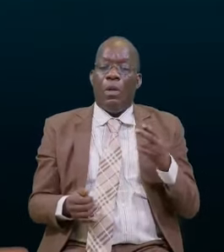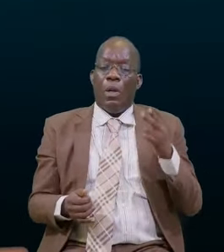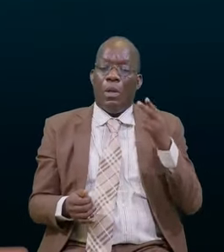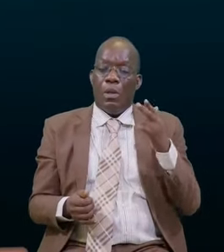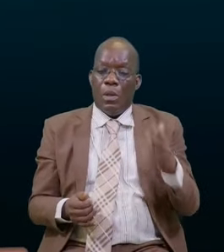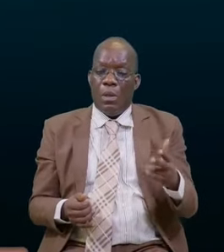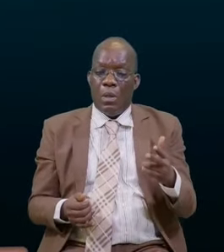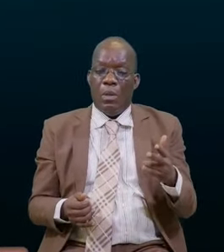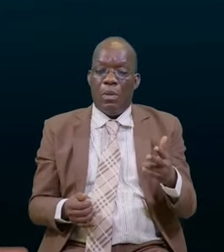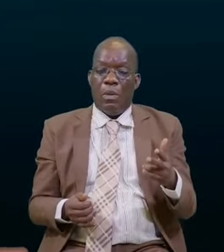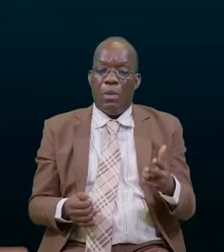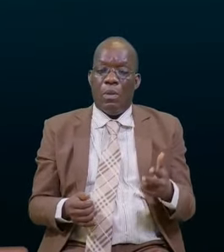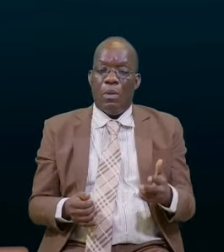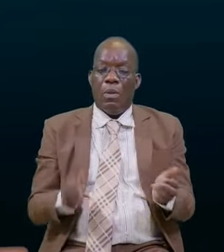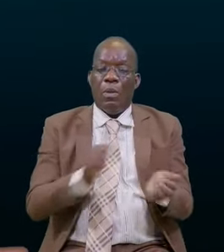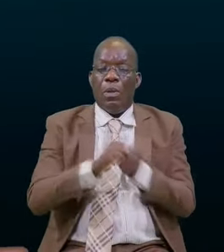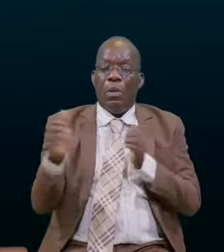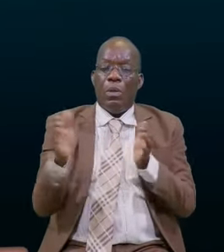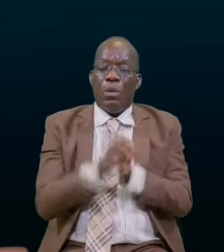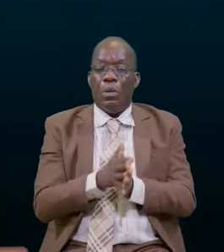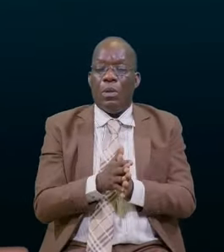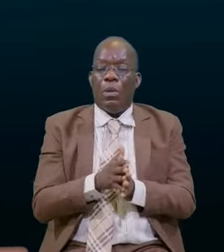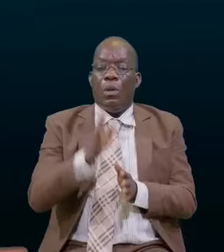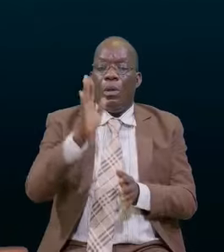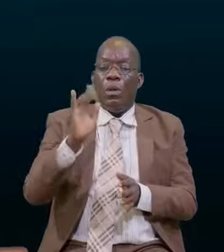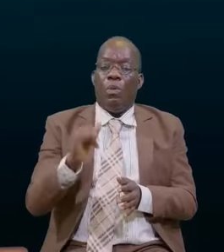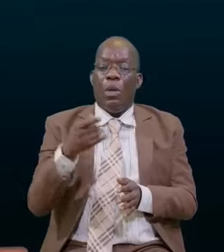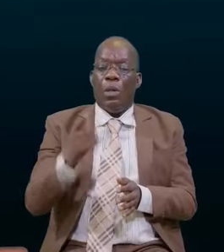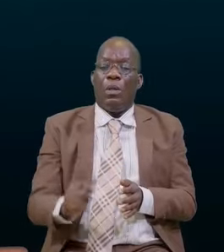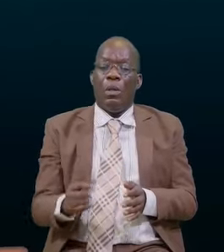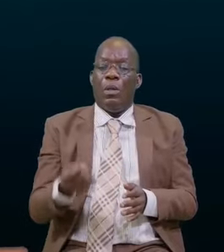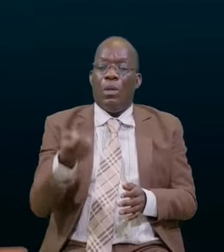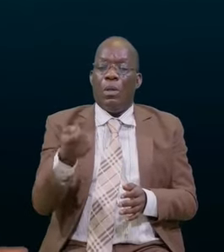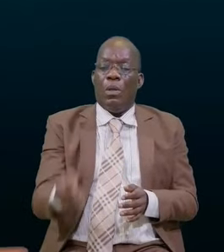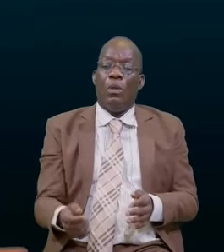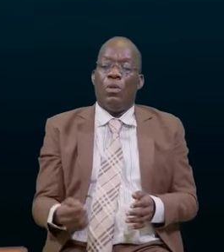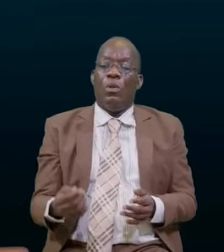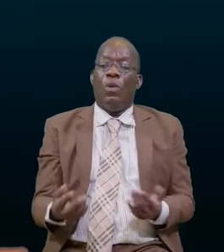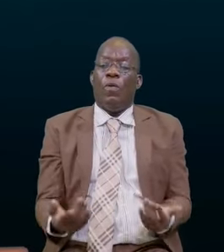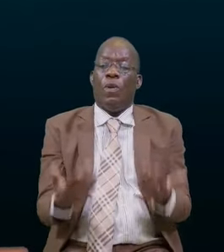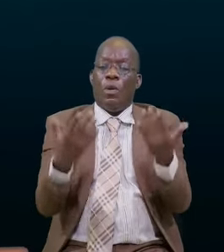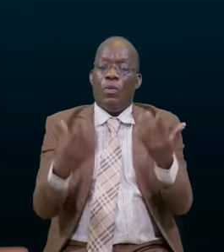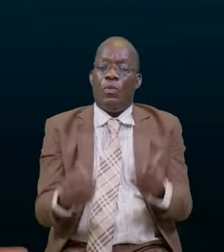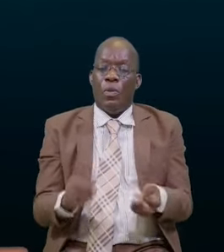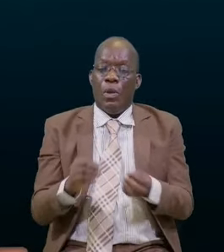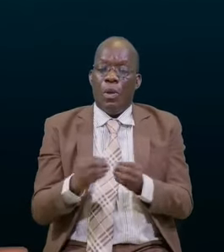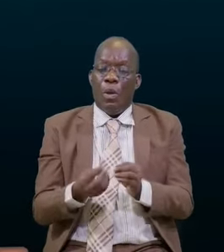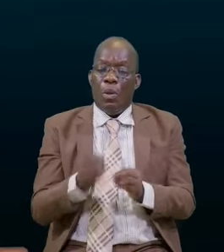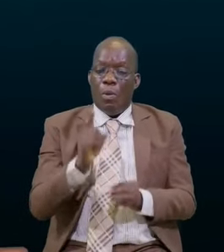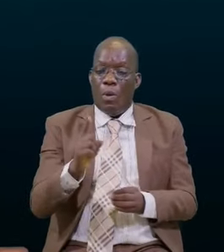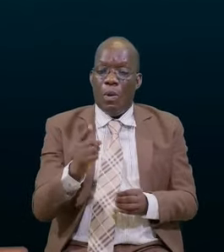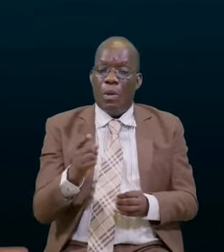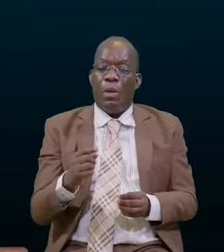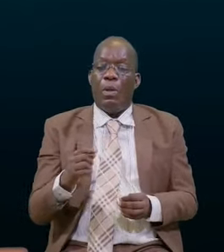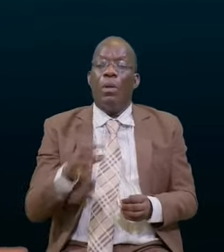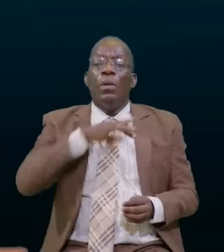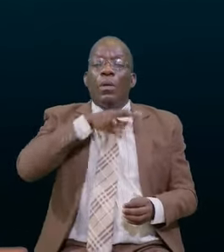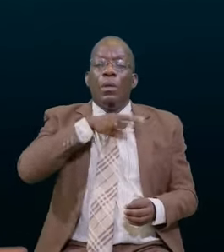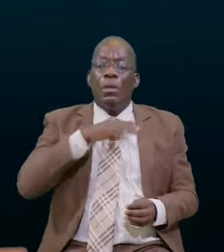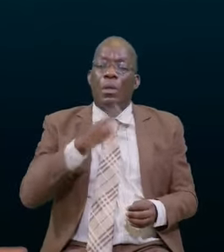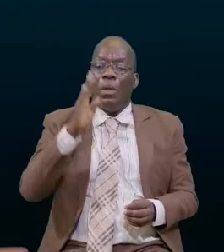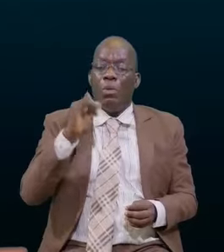also have destruction by the little fire number one definement by the little foxes we have seen what little